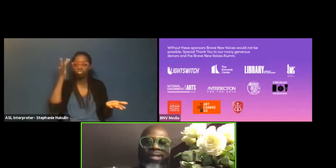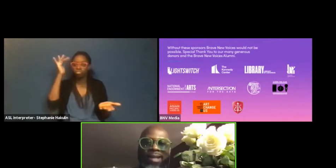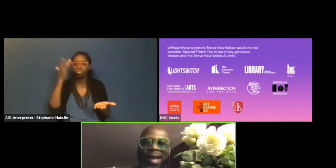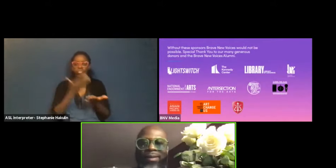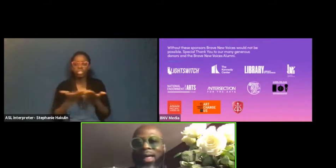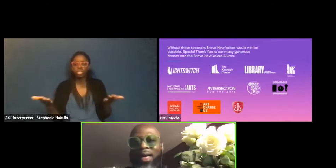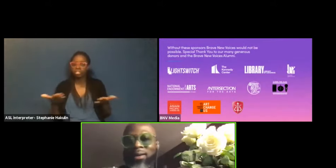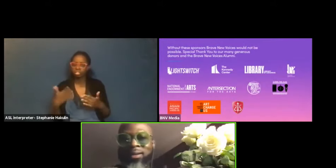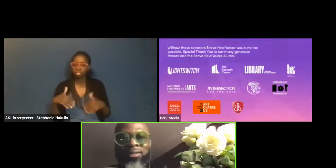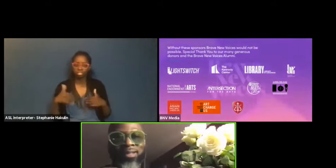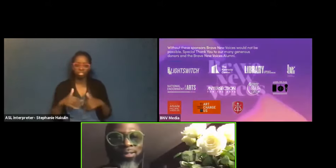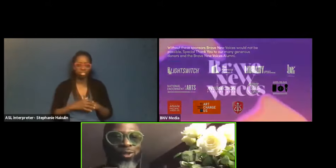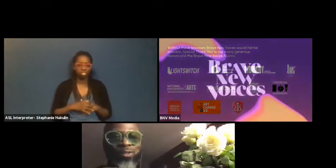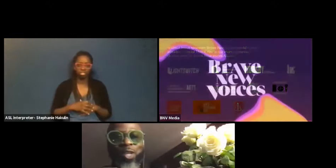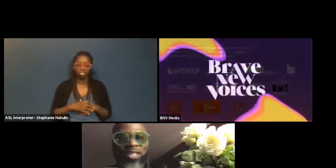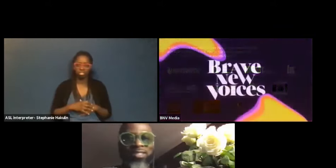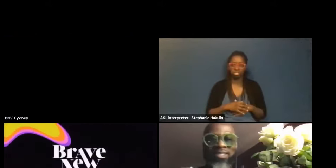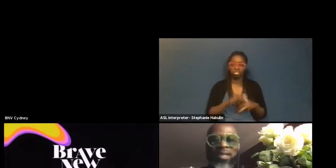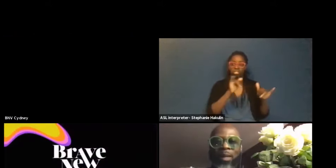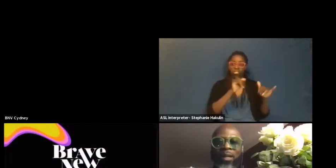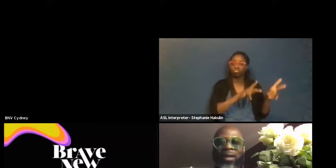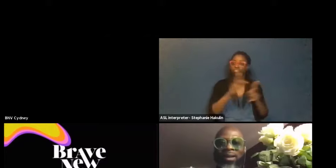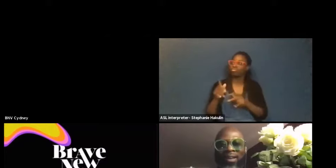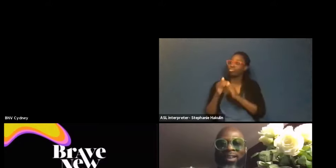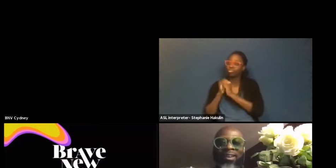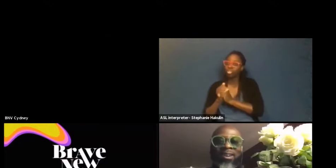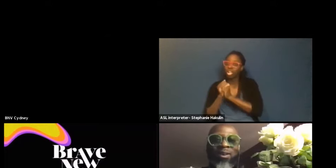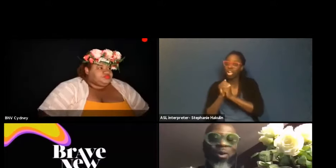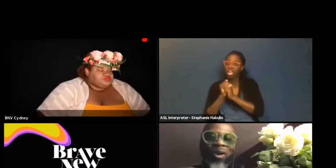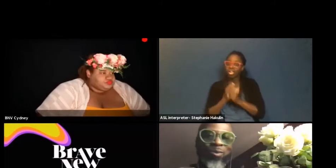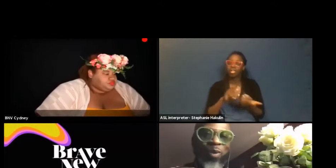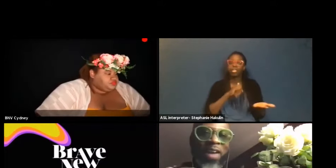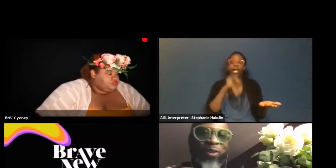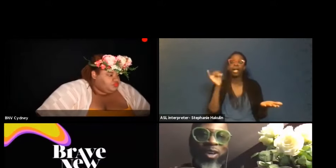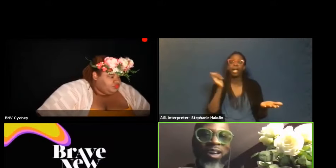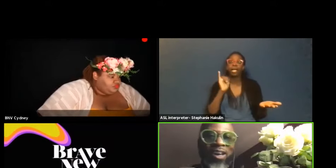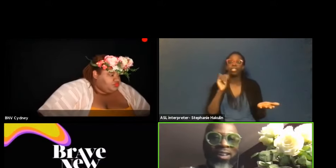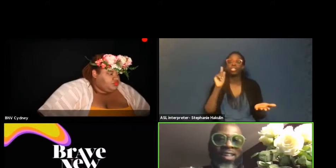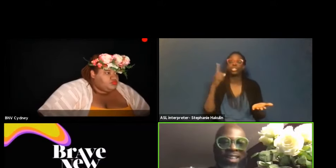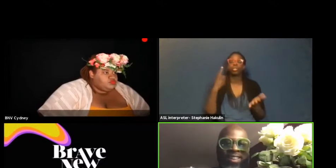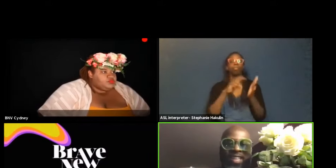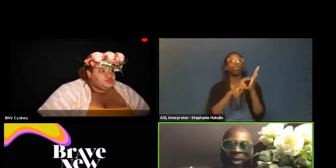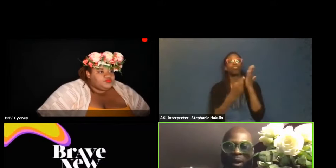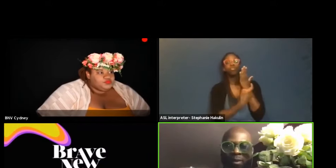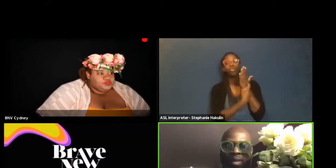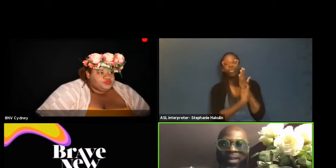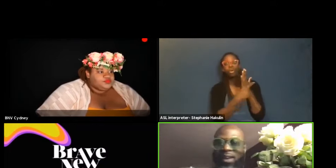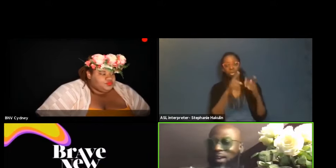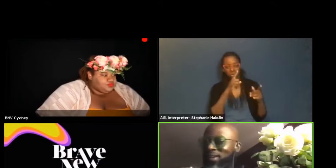prayer is not like just a simile or whatever